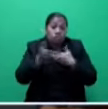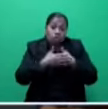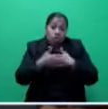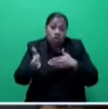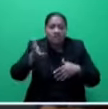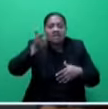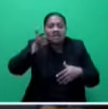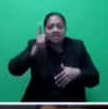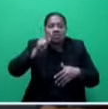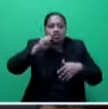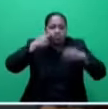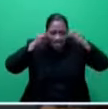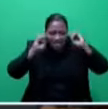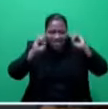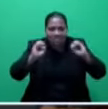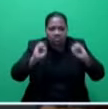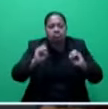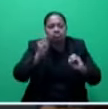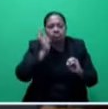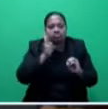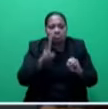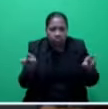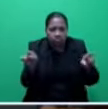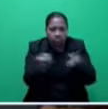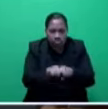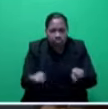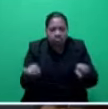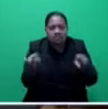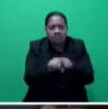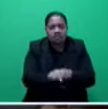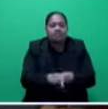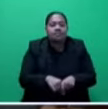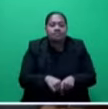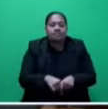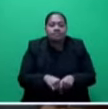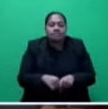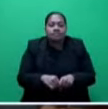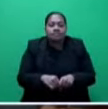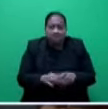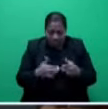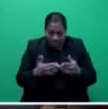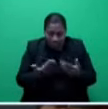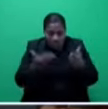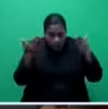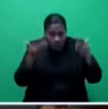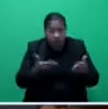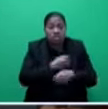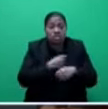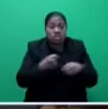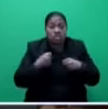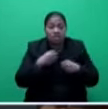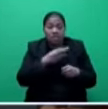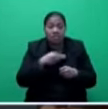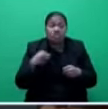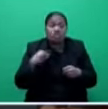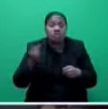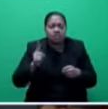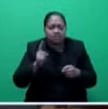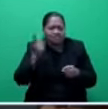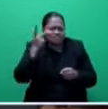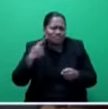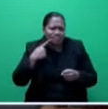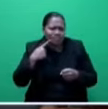to teach the same concepts again. Mr. Speaker, said the current focus of our ministry is parental engagement, and I'd